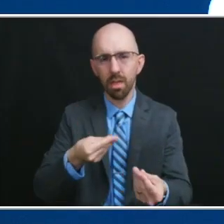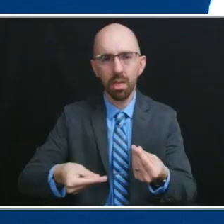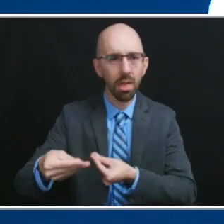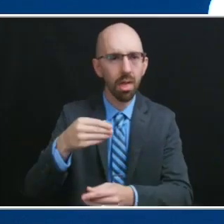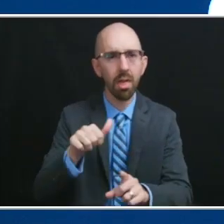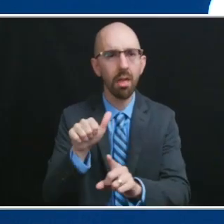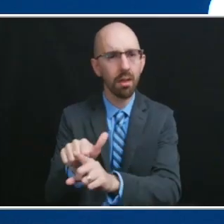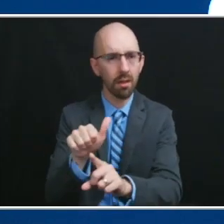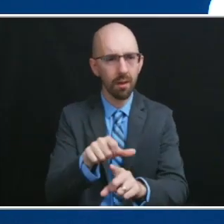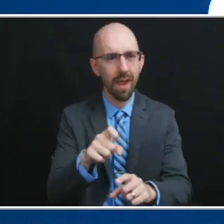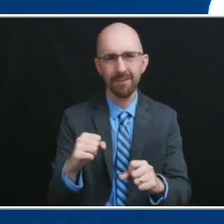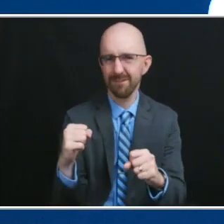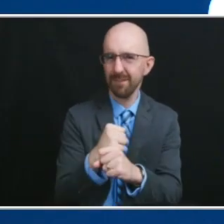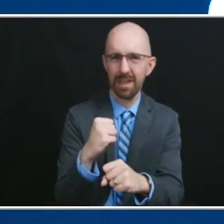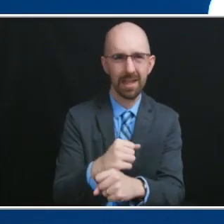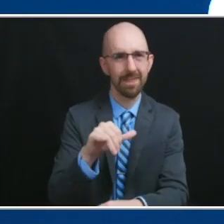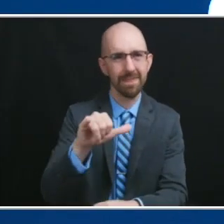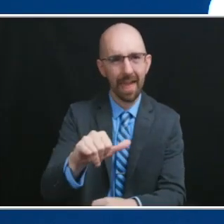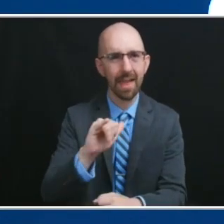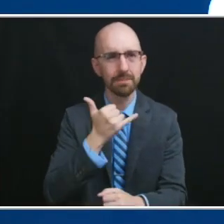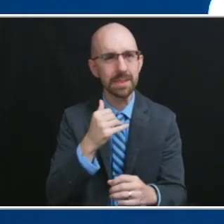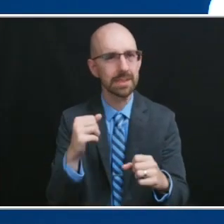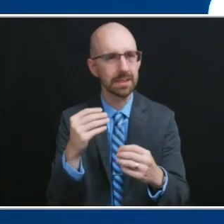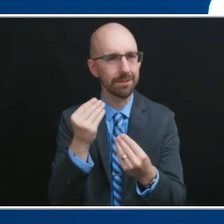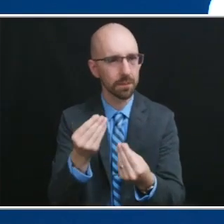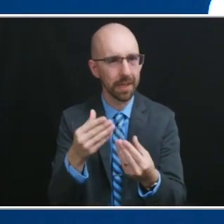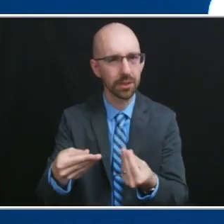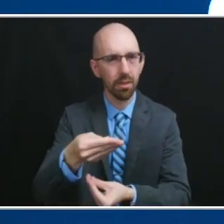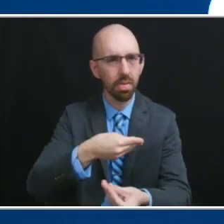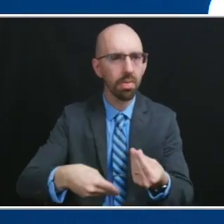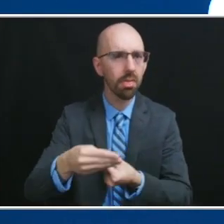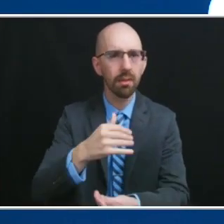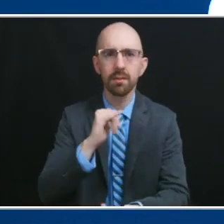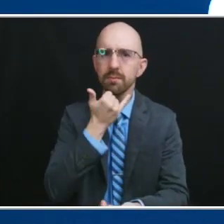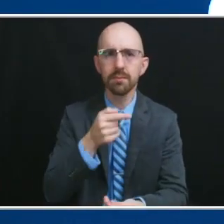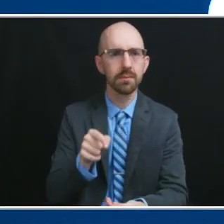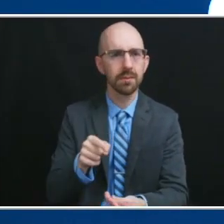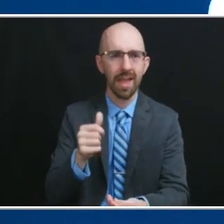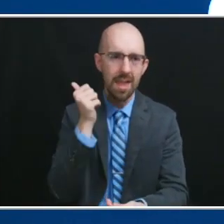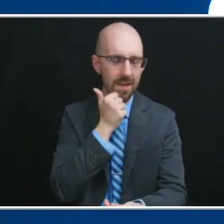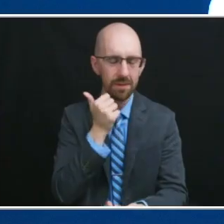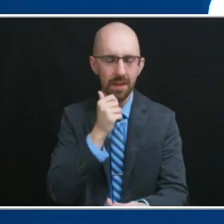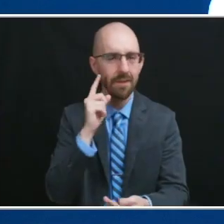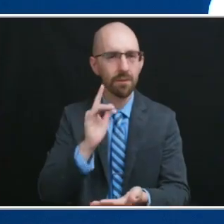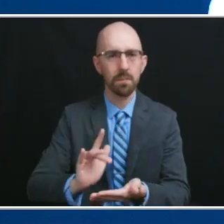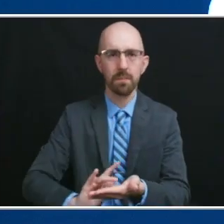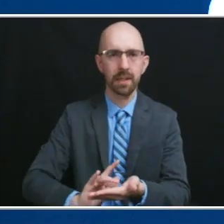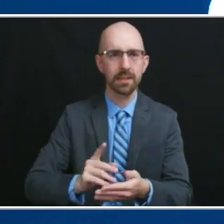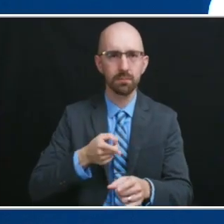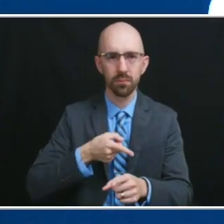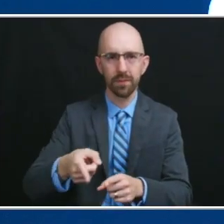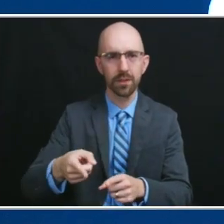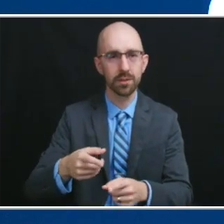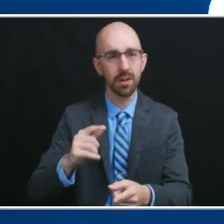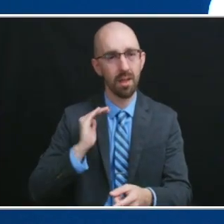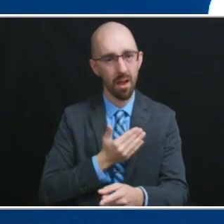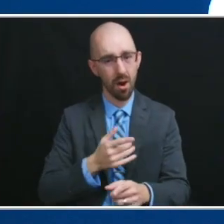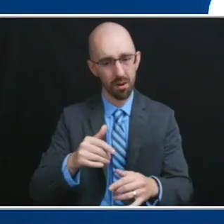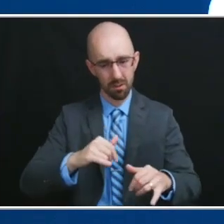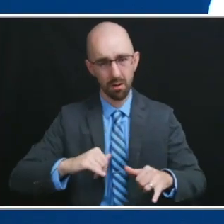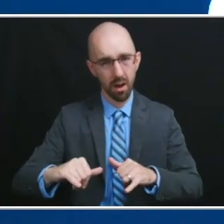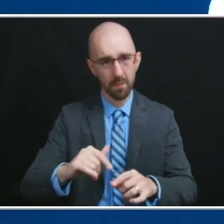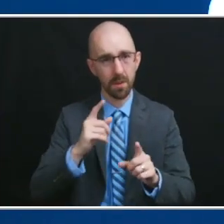fight misinformation every day in the medical profession for the common goal that we all want, and